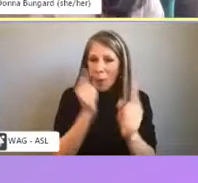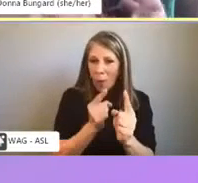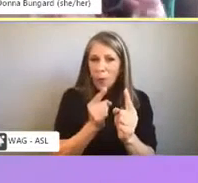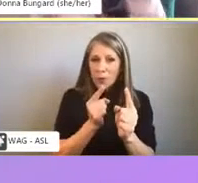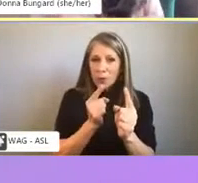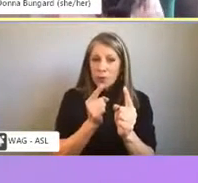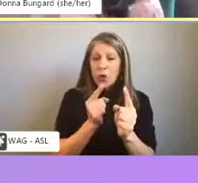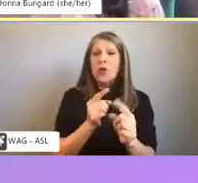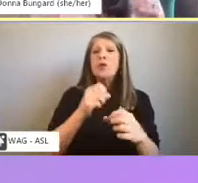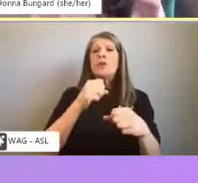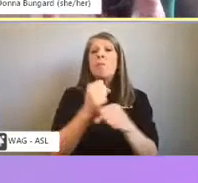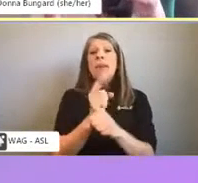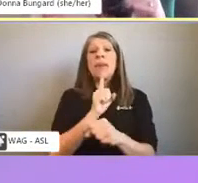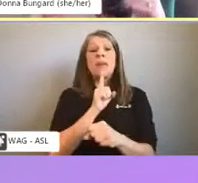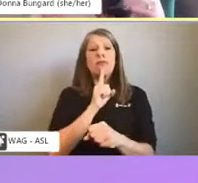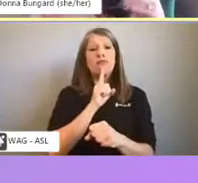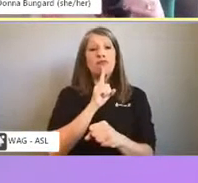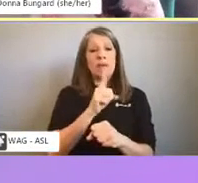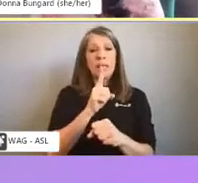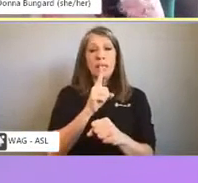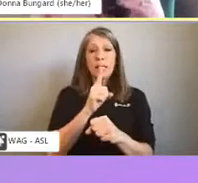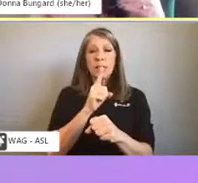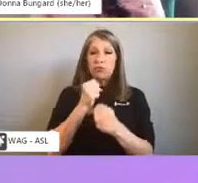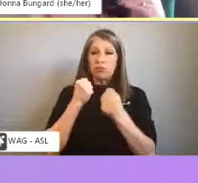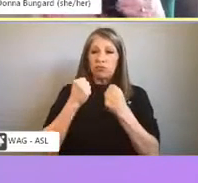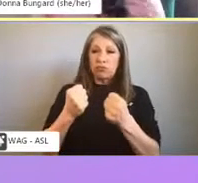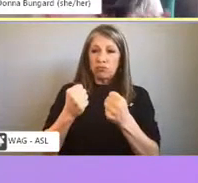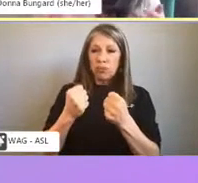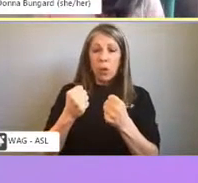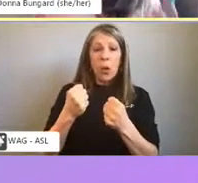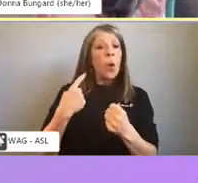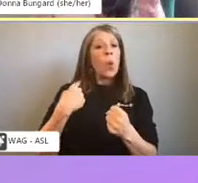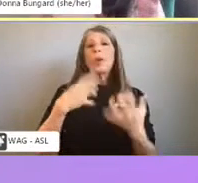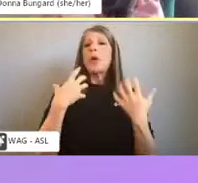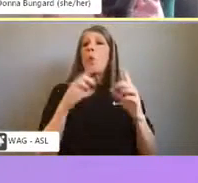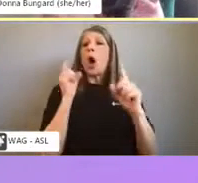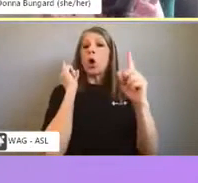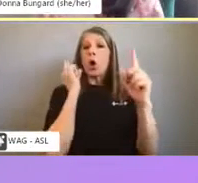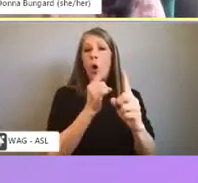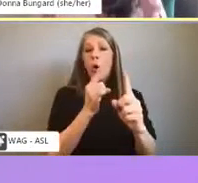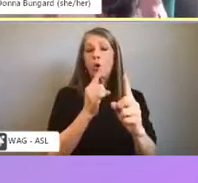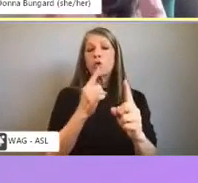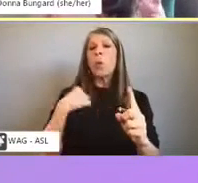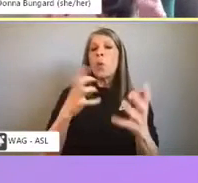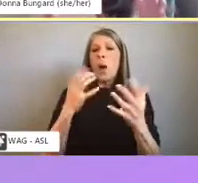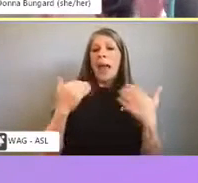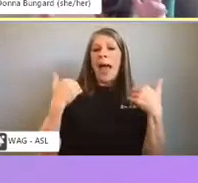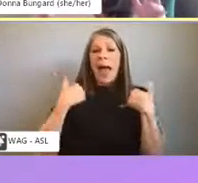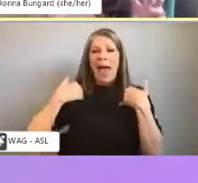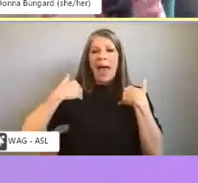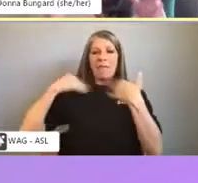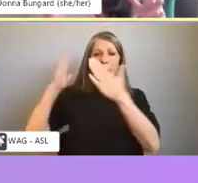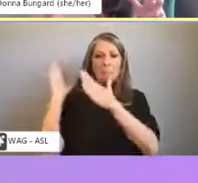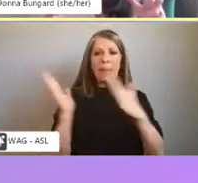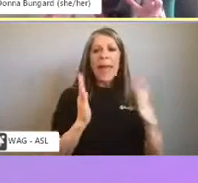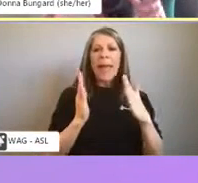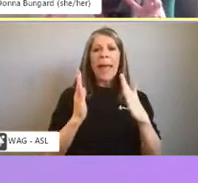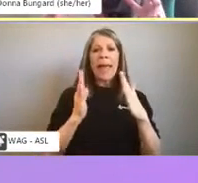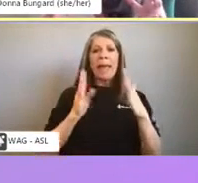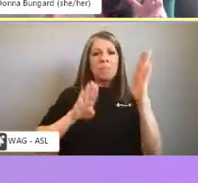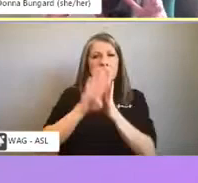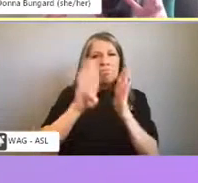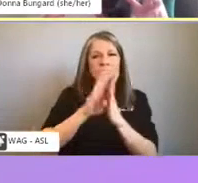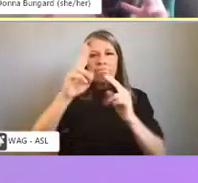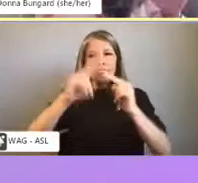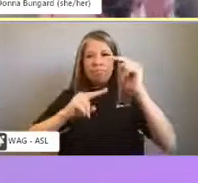because to make it really solid, we don't want just goals. We want a framework. We want to build the scaffolding